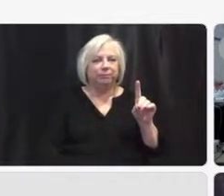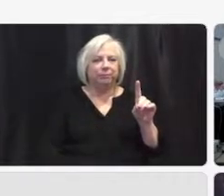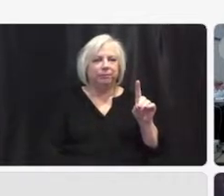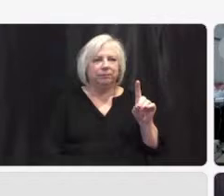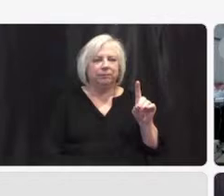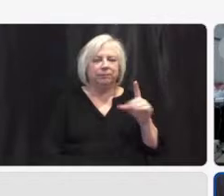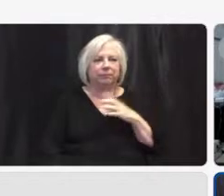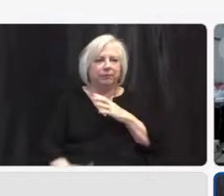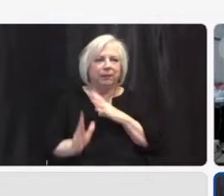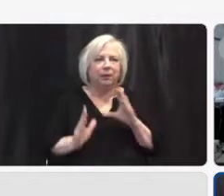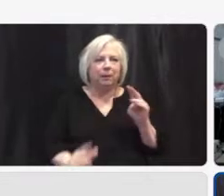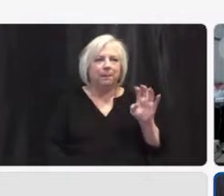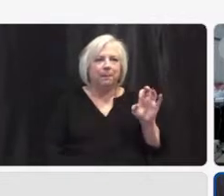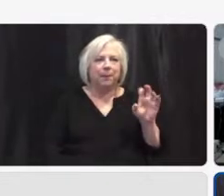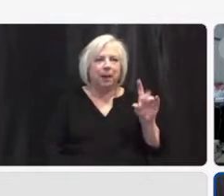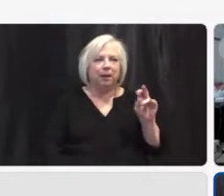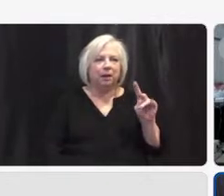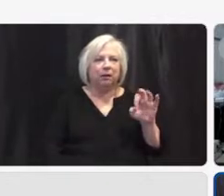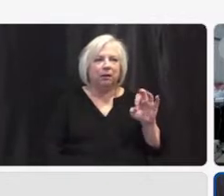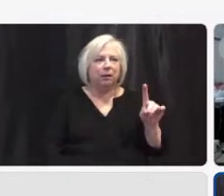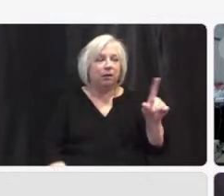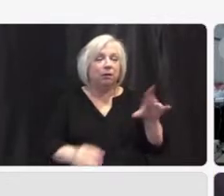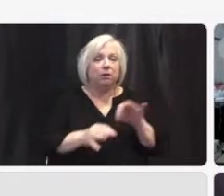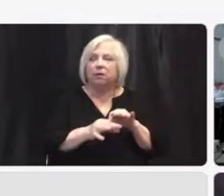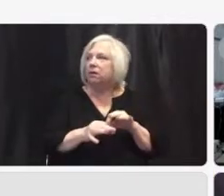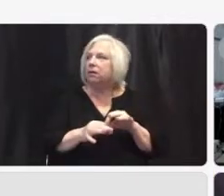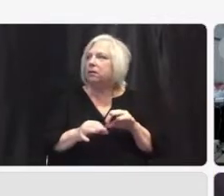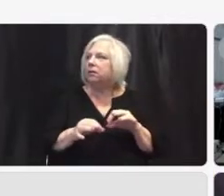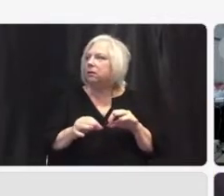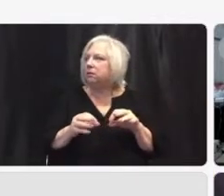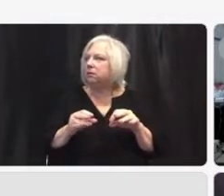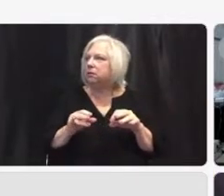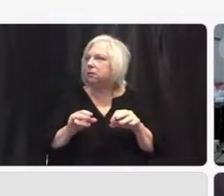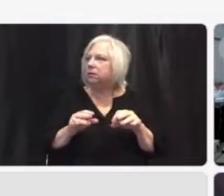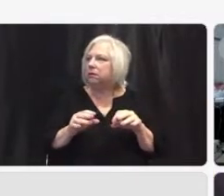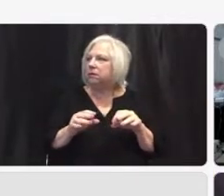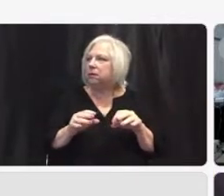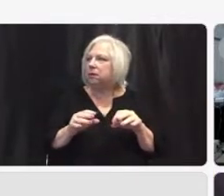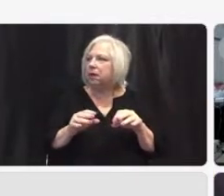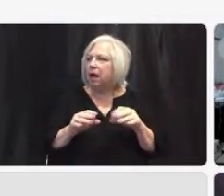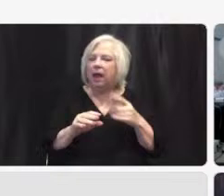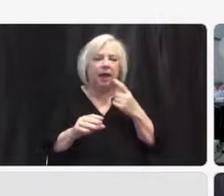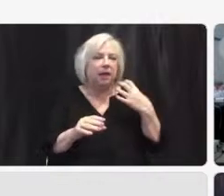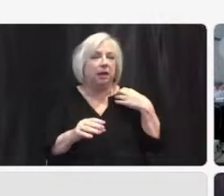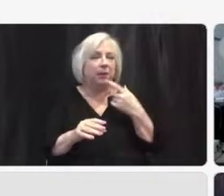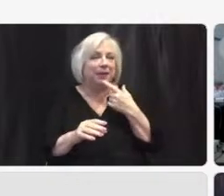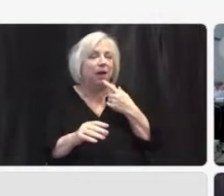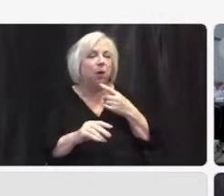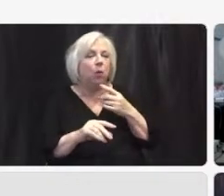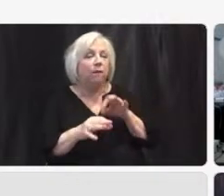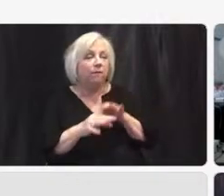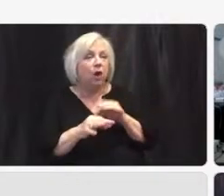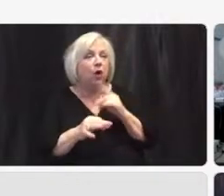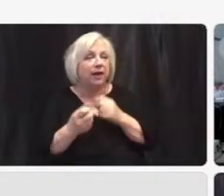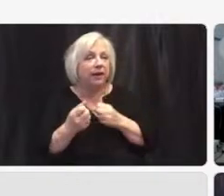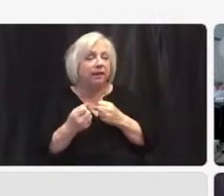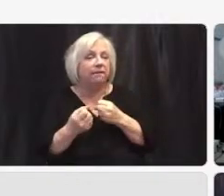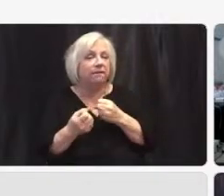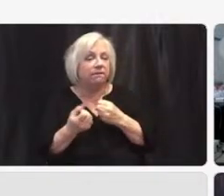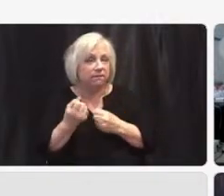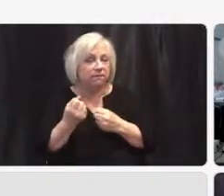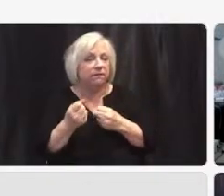Commissioner McDonald, how do you vote on this item? And I just want to say, Torrance, for this, we're voting in the affirmative. Correct. So even though the